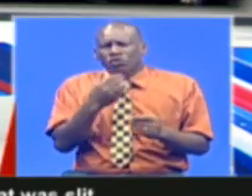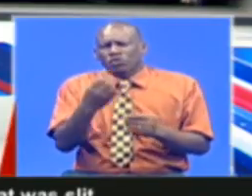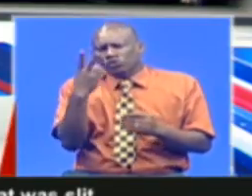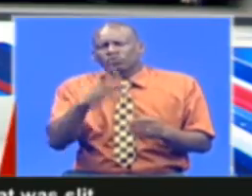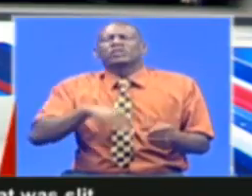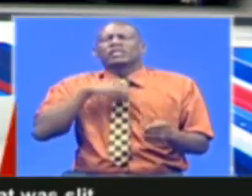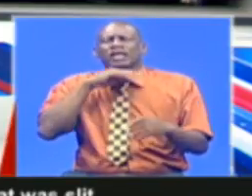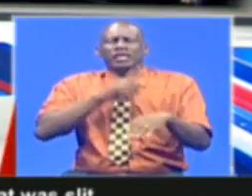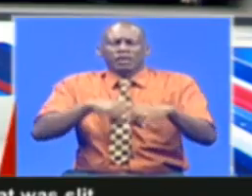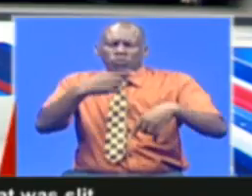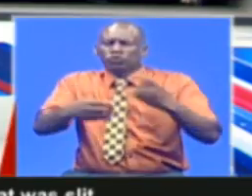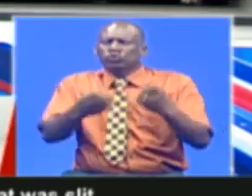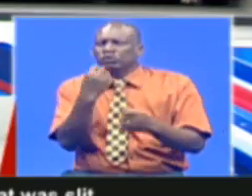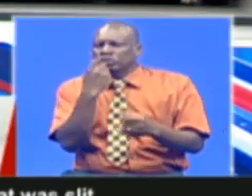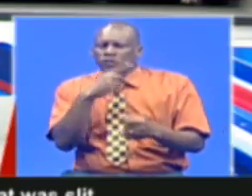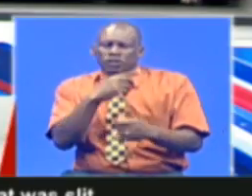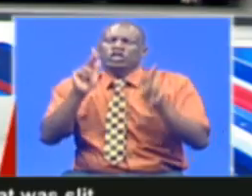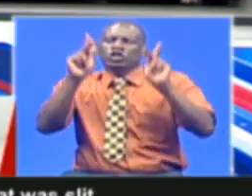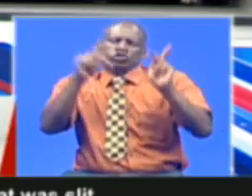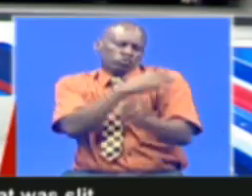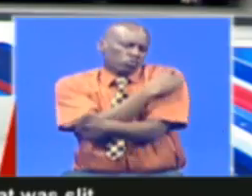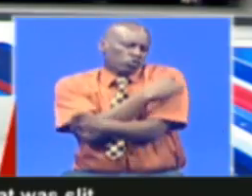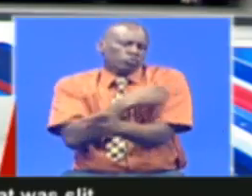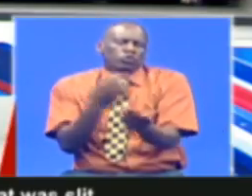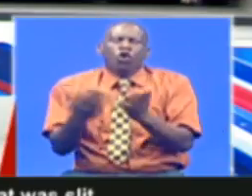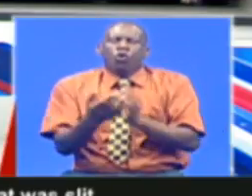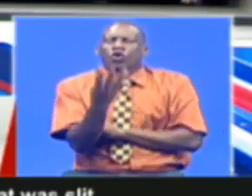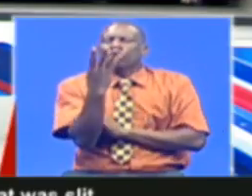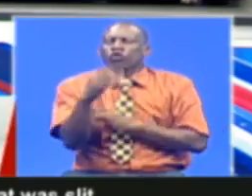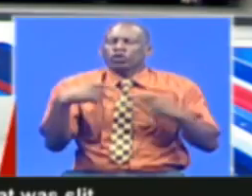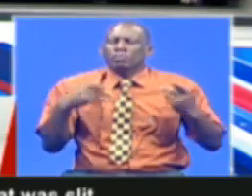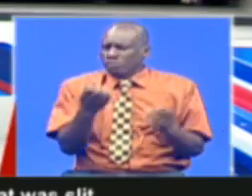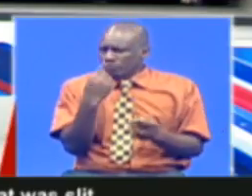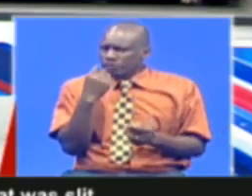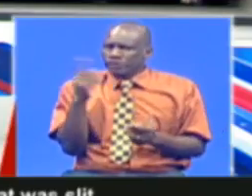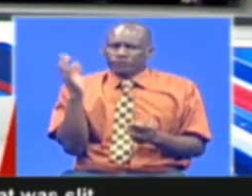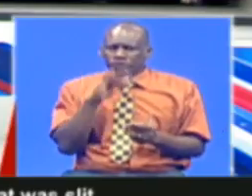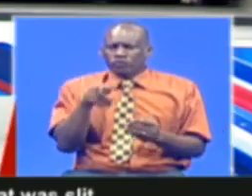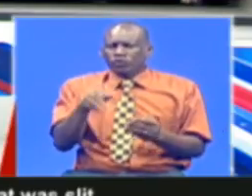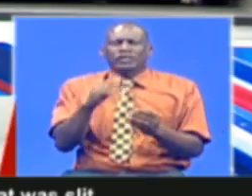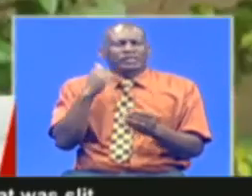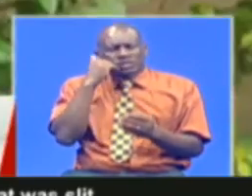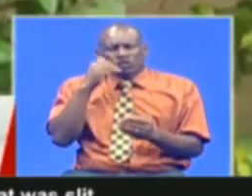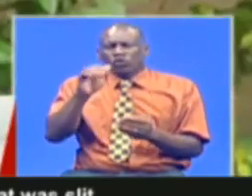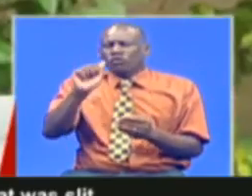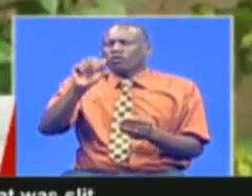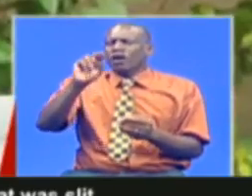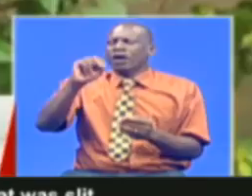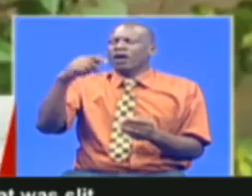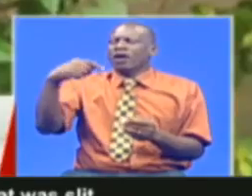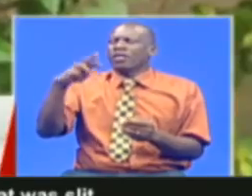at the Kisumu County Hospital, where at least 40 people have so far been treated. Oko Kusa has that report.